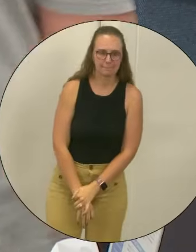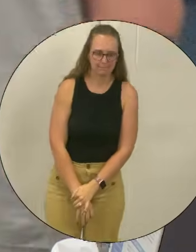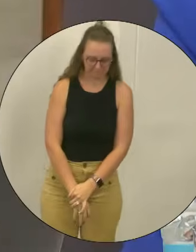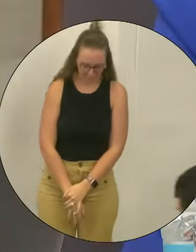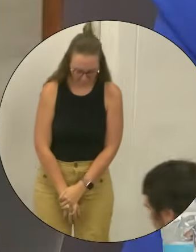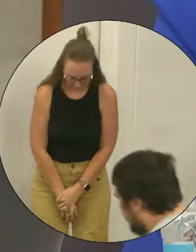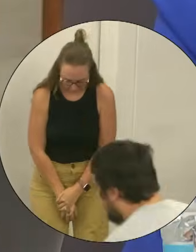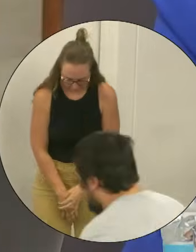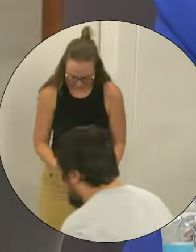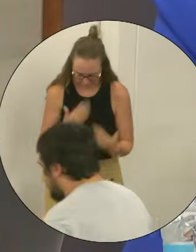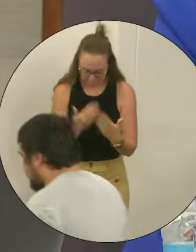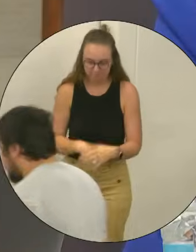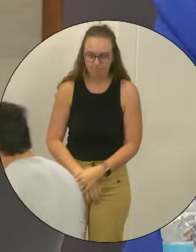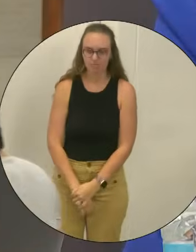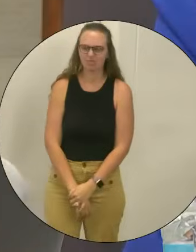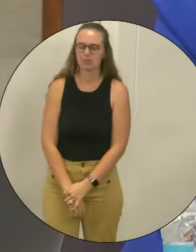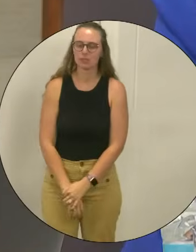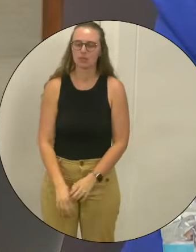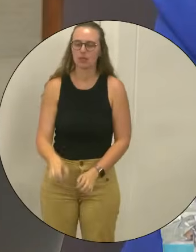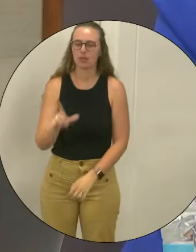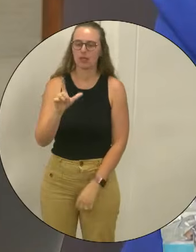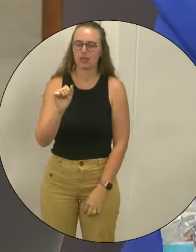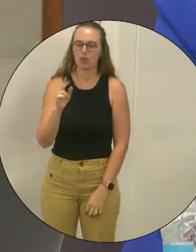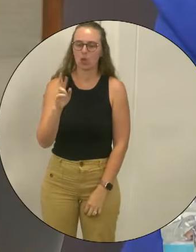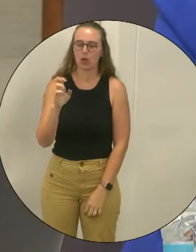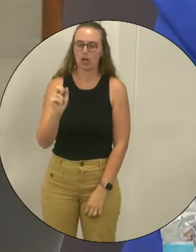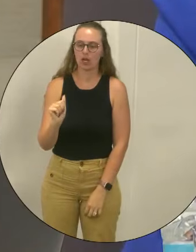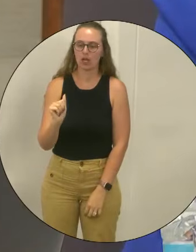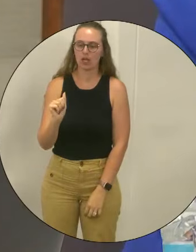Thank you. Laura Harvey?